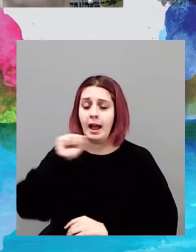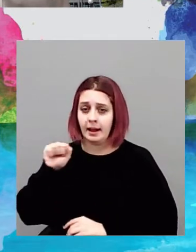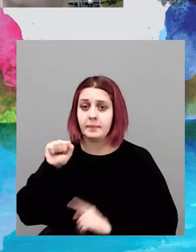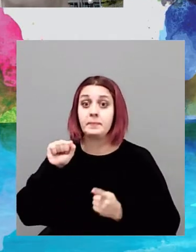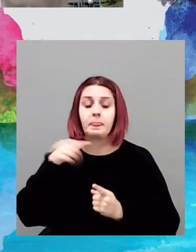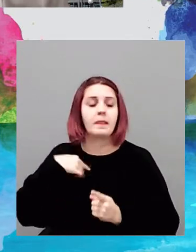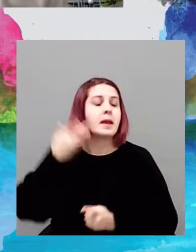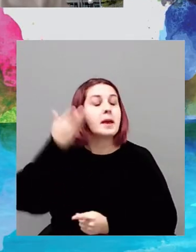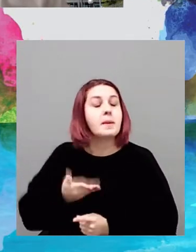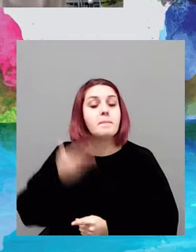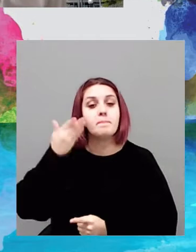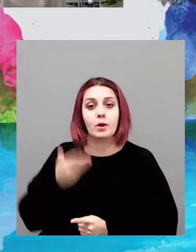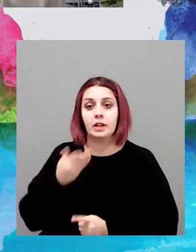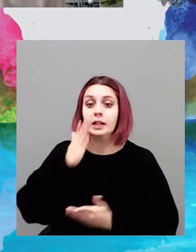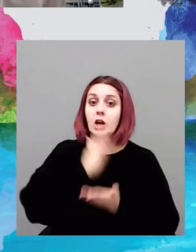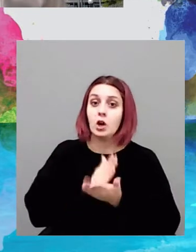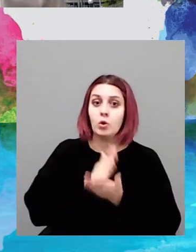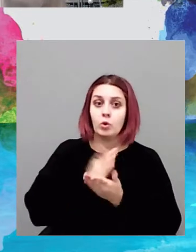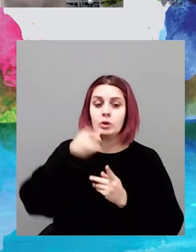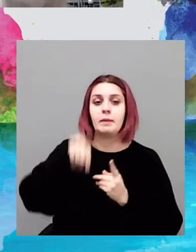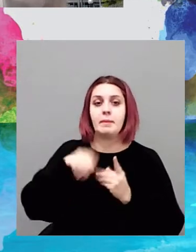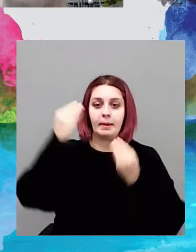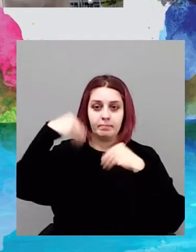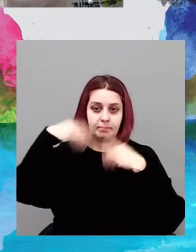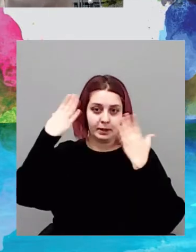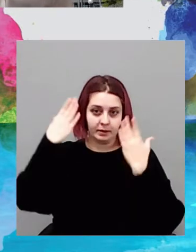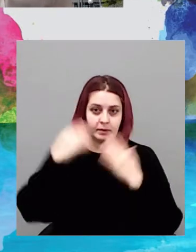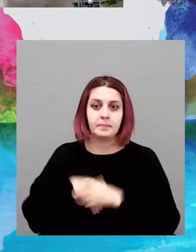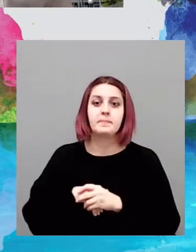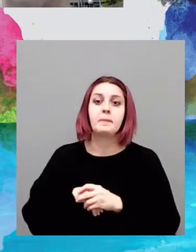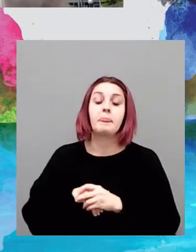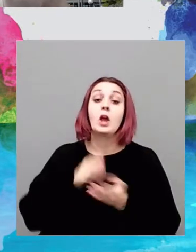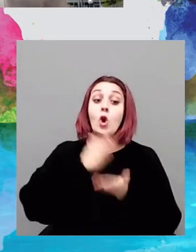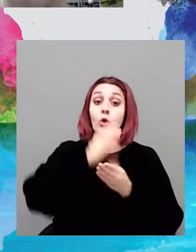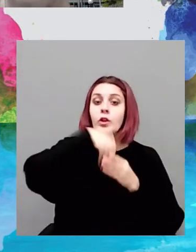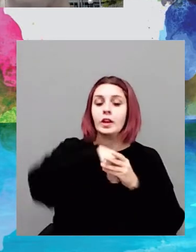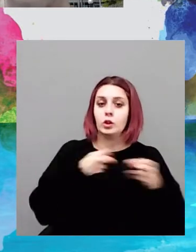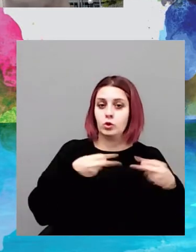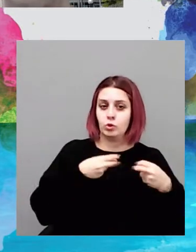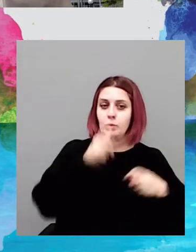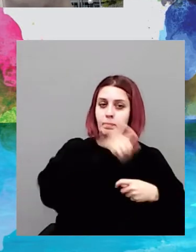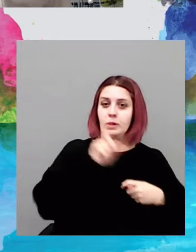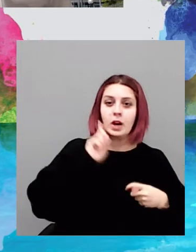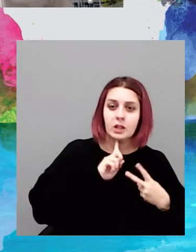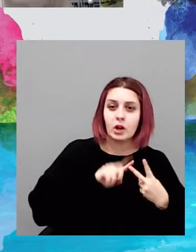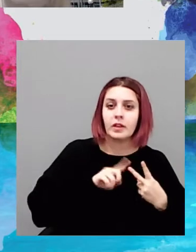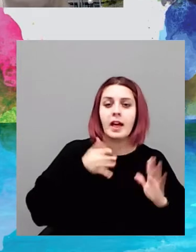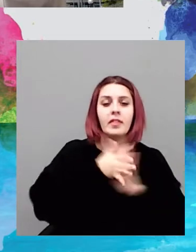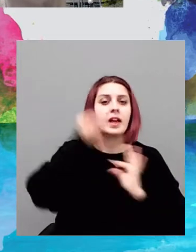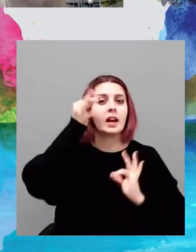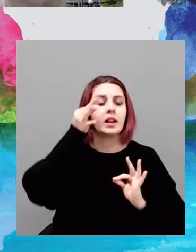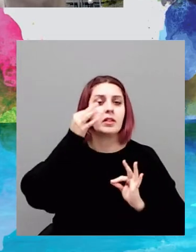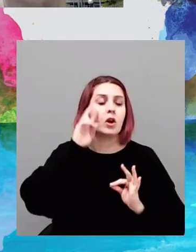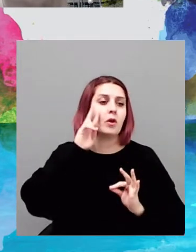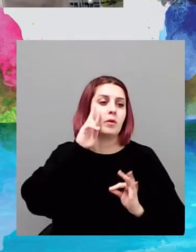And this is very important to bear in mind when we're putting together these courses. This is